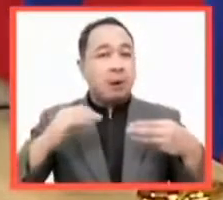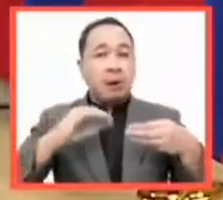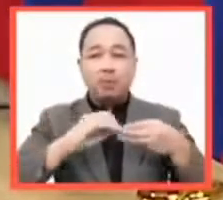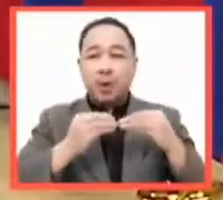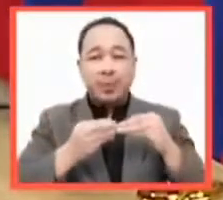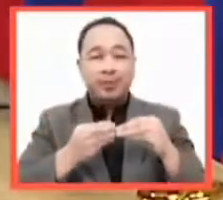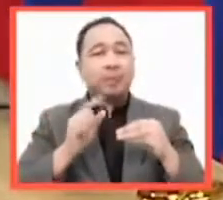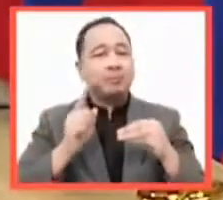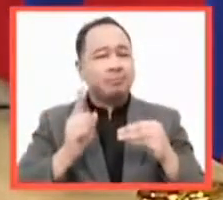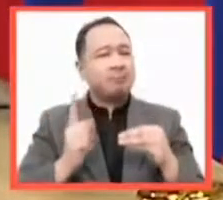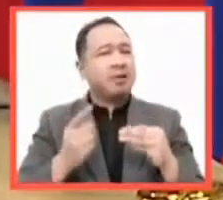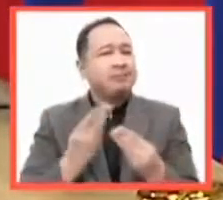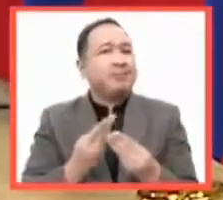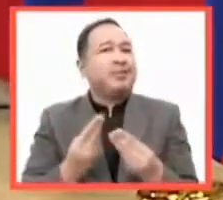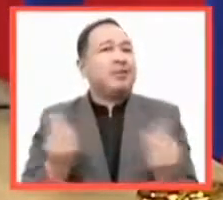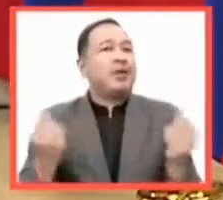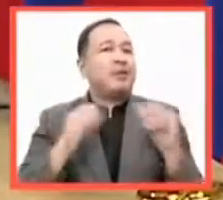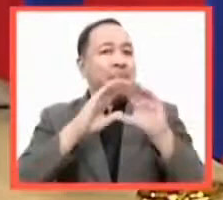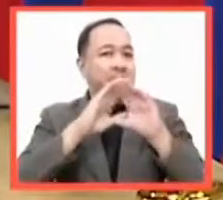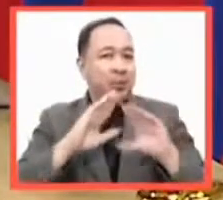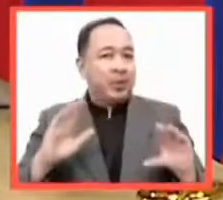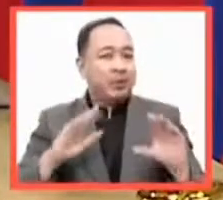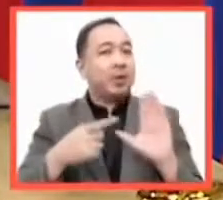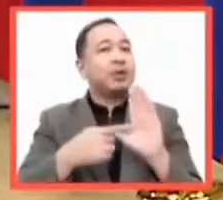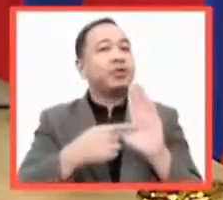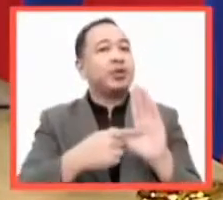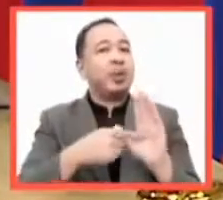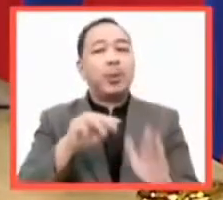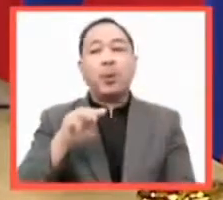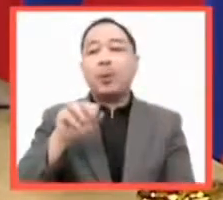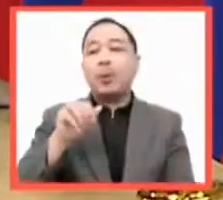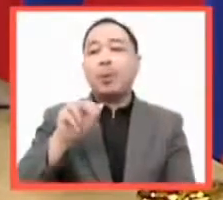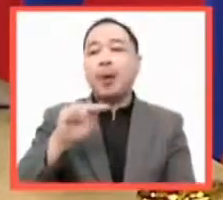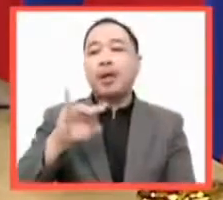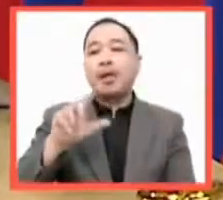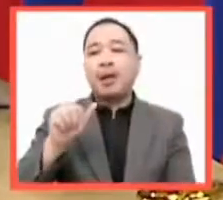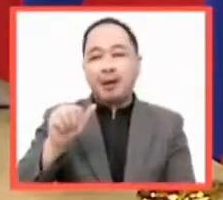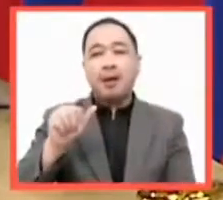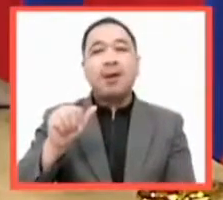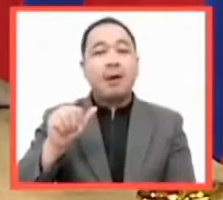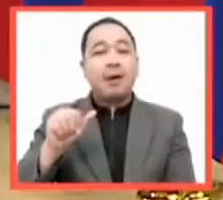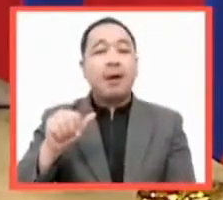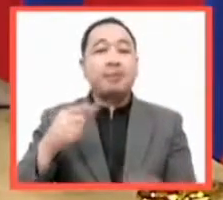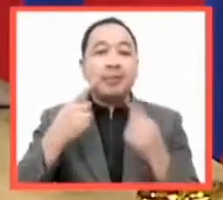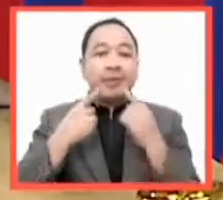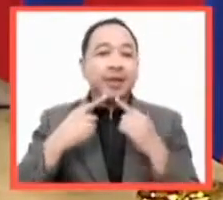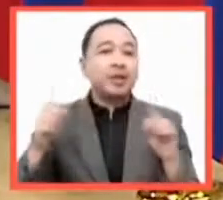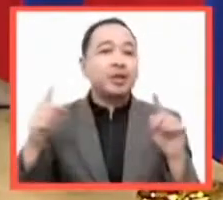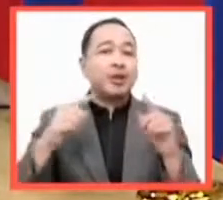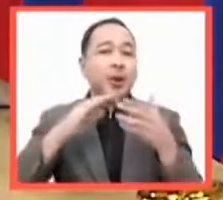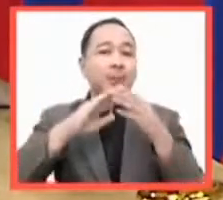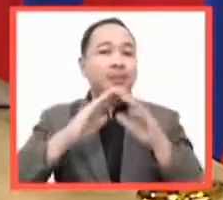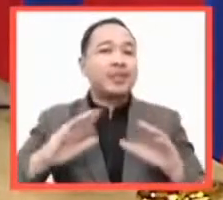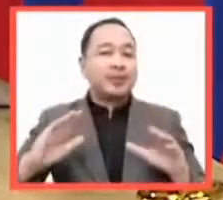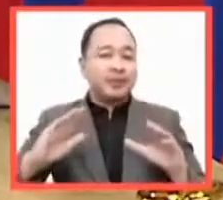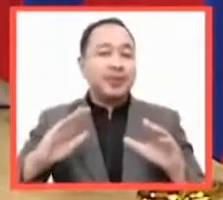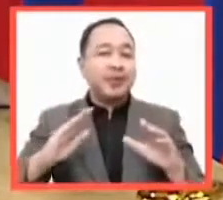peacefully, as we manifested in the Manila Declaration of Peaceful Settlement of International